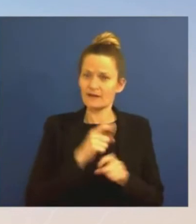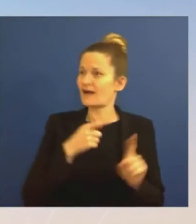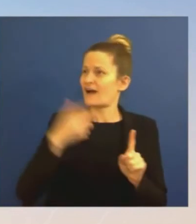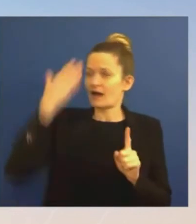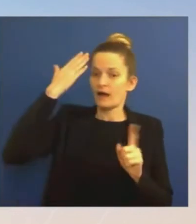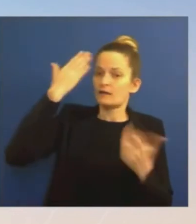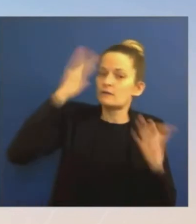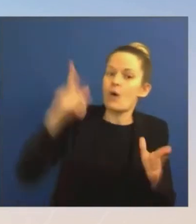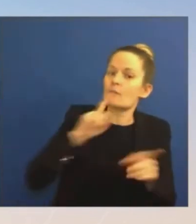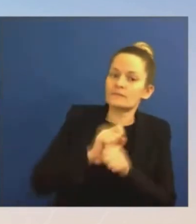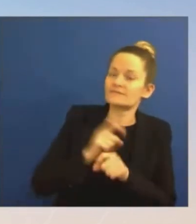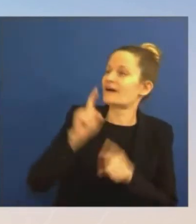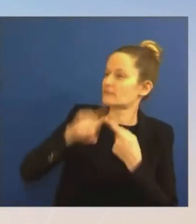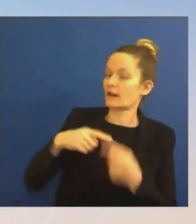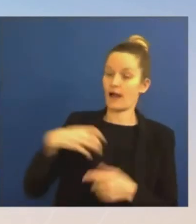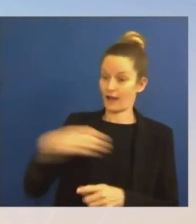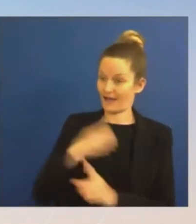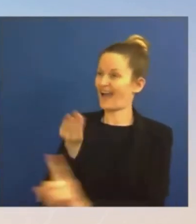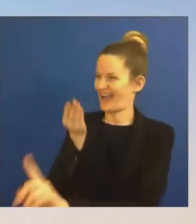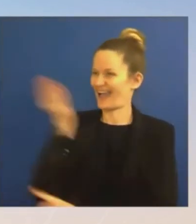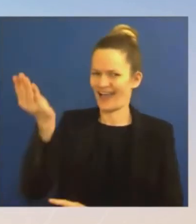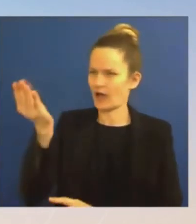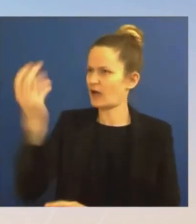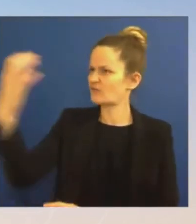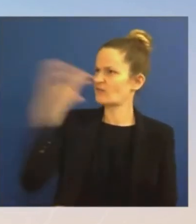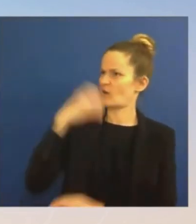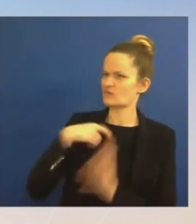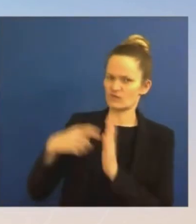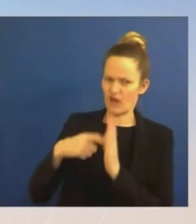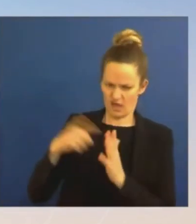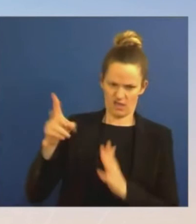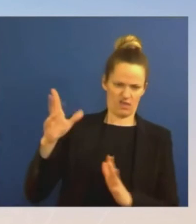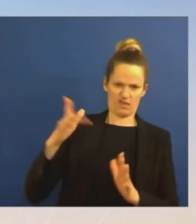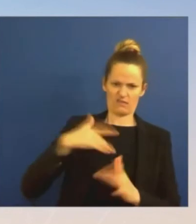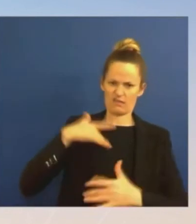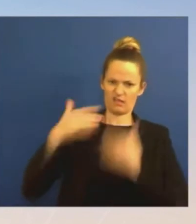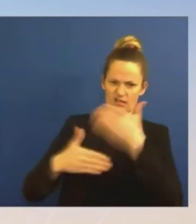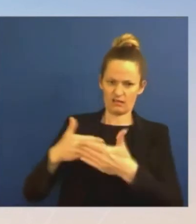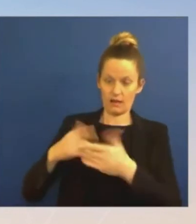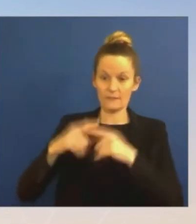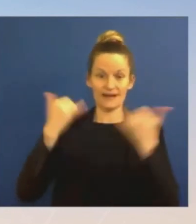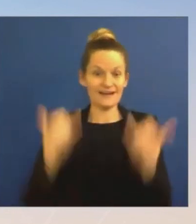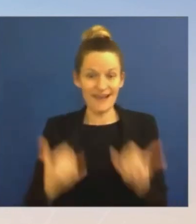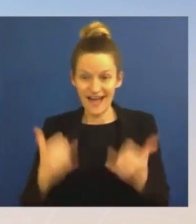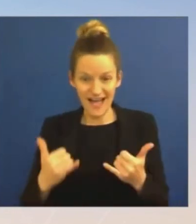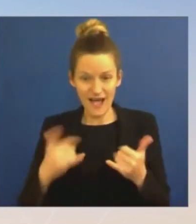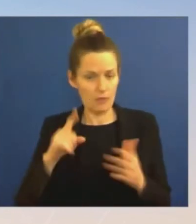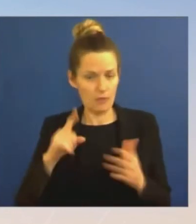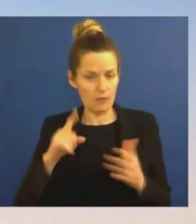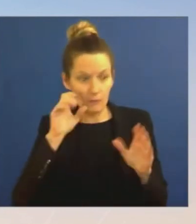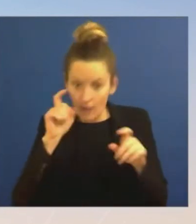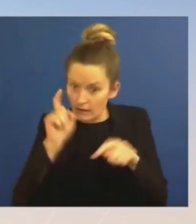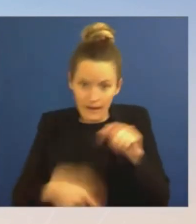arbitration clauses in employment contracts, and today marks an important milestone in empowering survivors of sexual assault and sexual